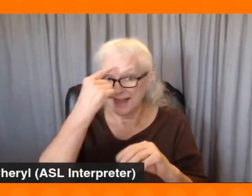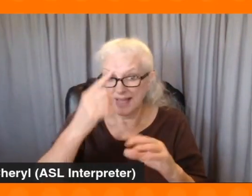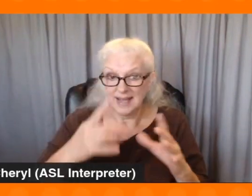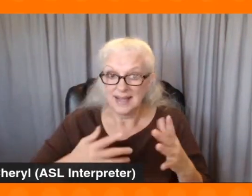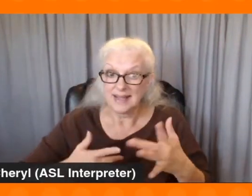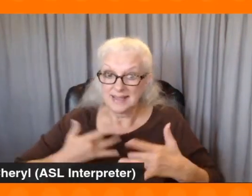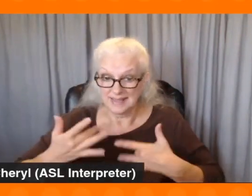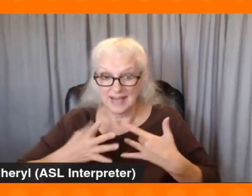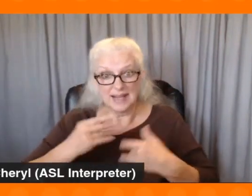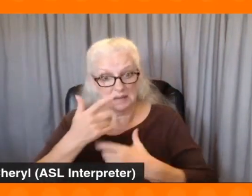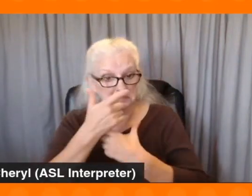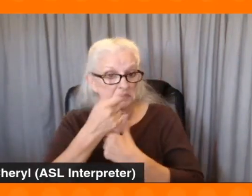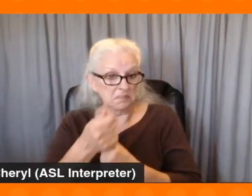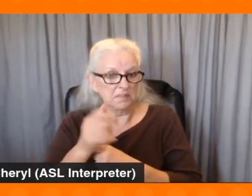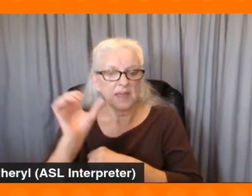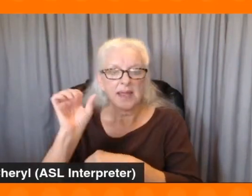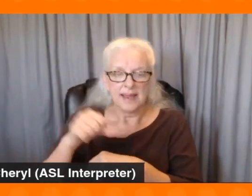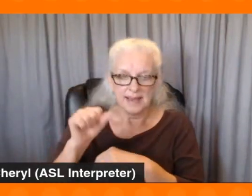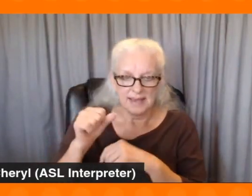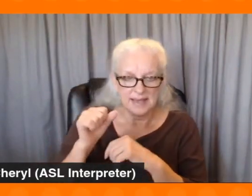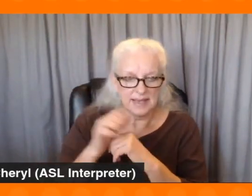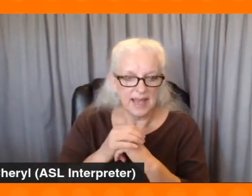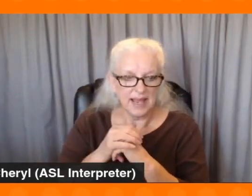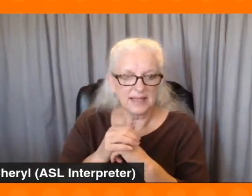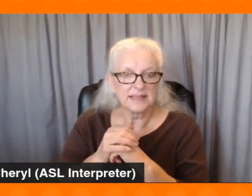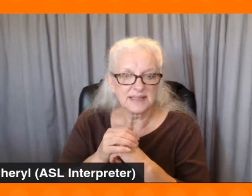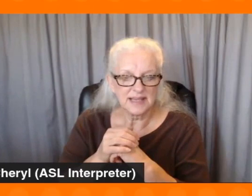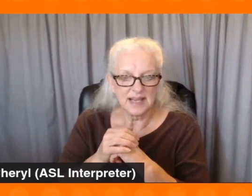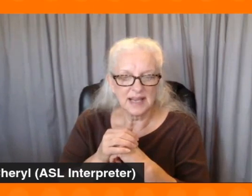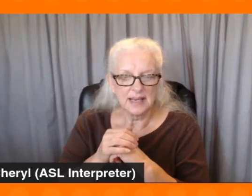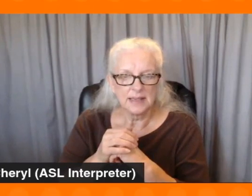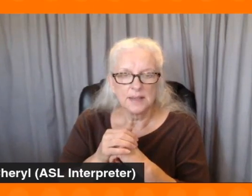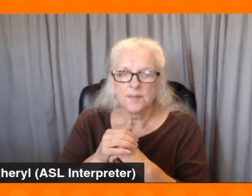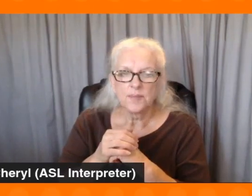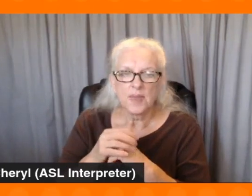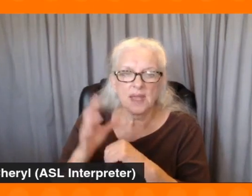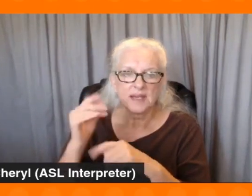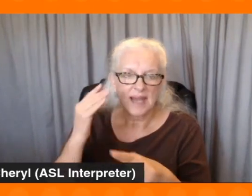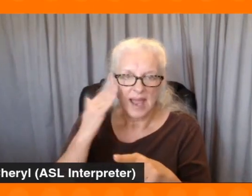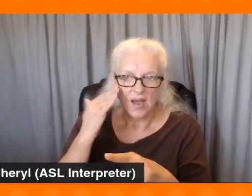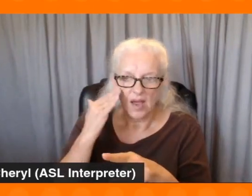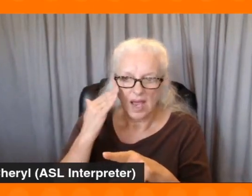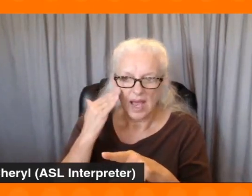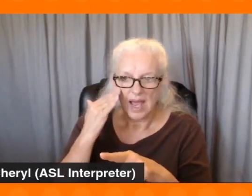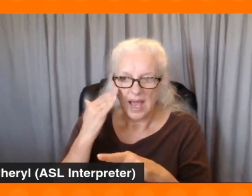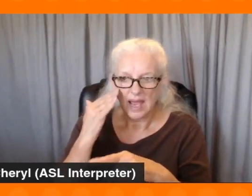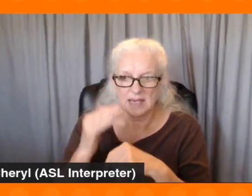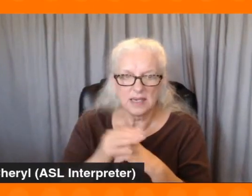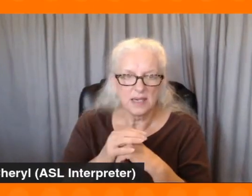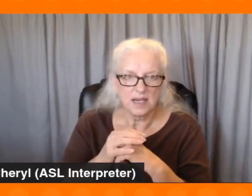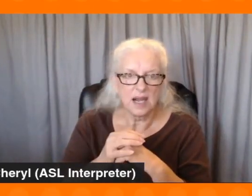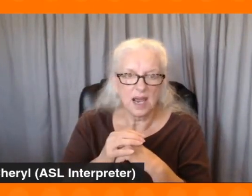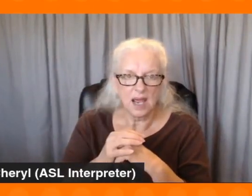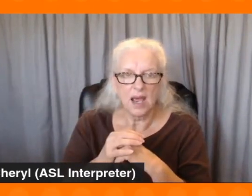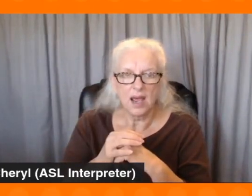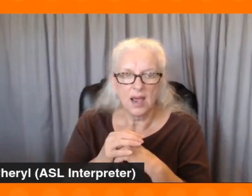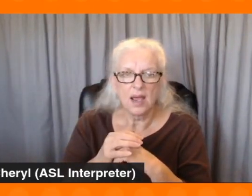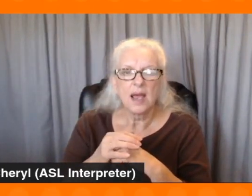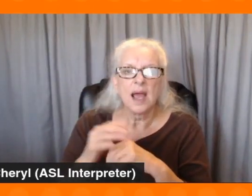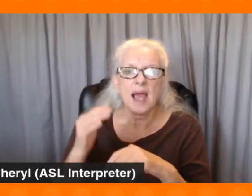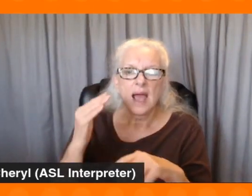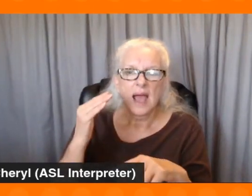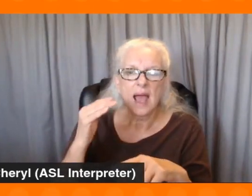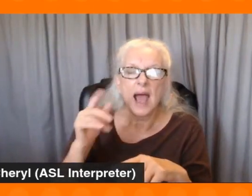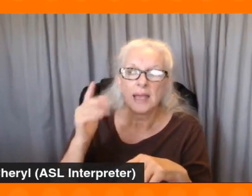Yeah, while we're excited about hackathons, I know you're taking us through a session on the really fun Scratch